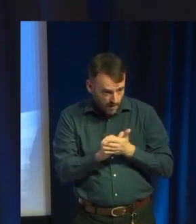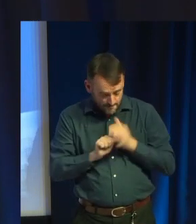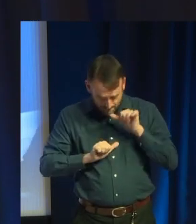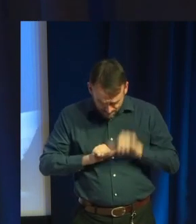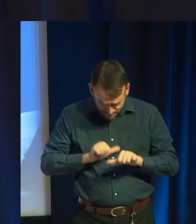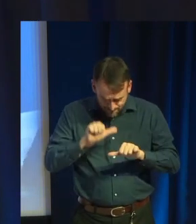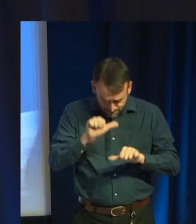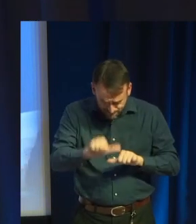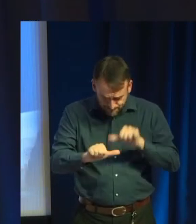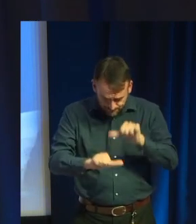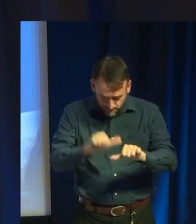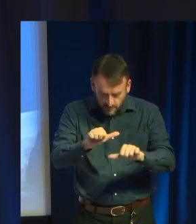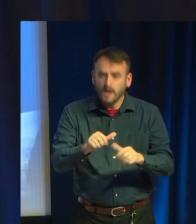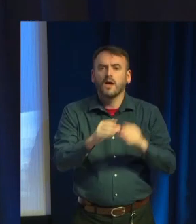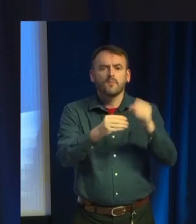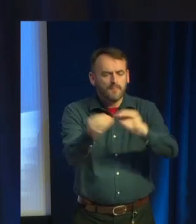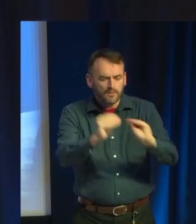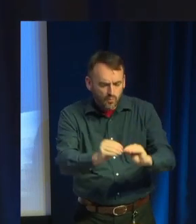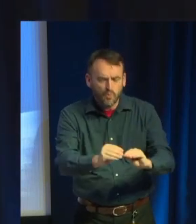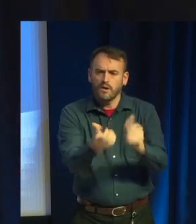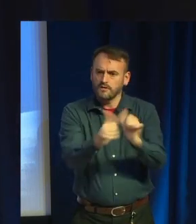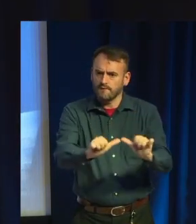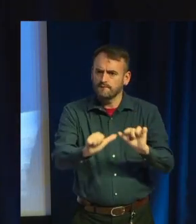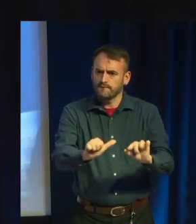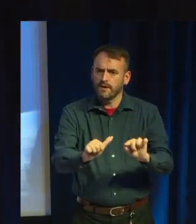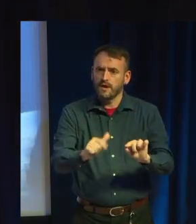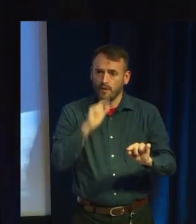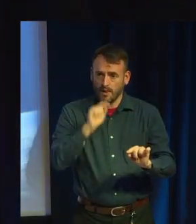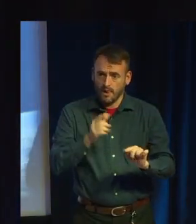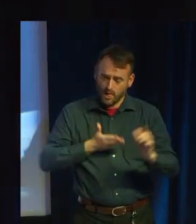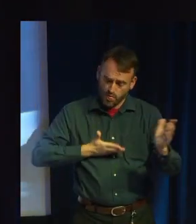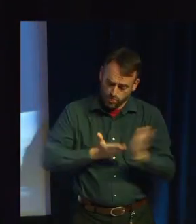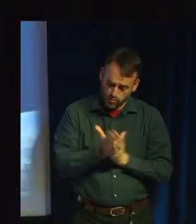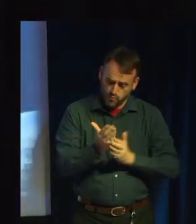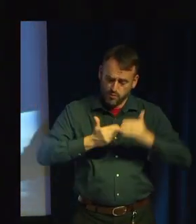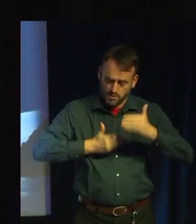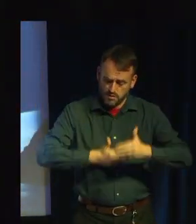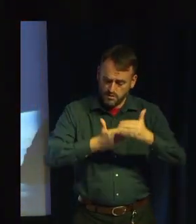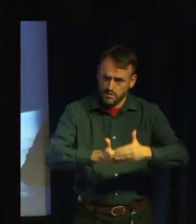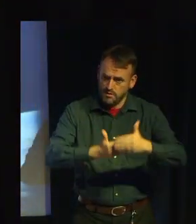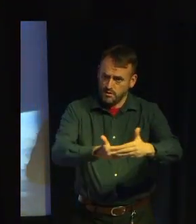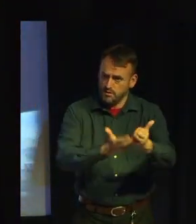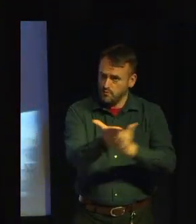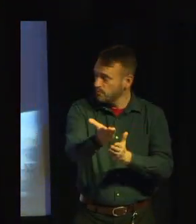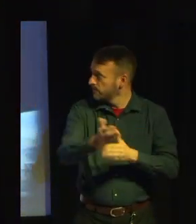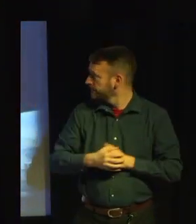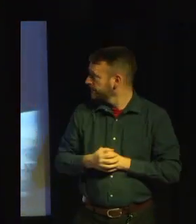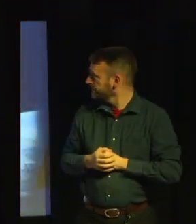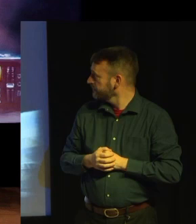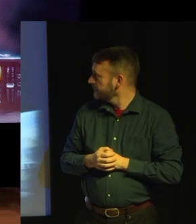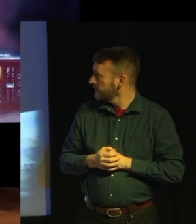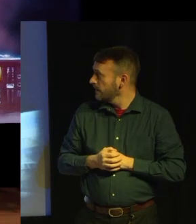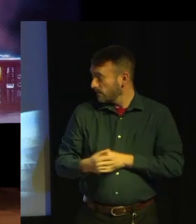you solve the puzzles, you will progress through the gameplay and through the story. Just to illustrate